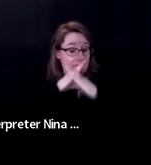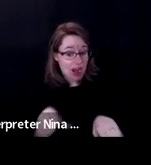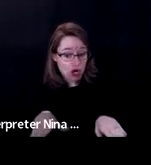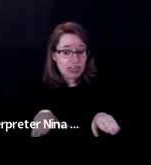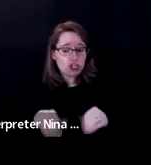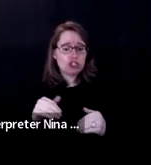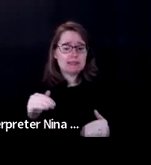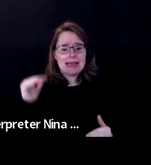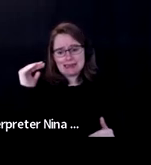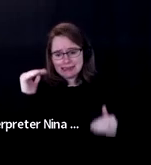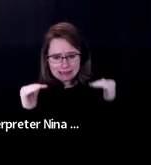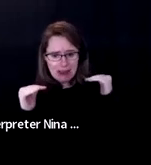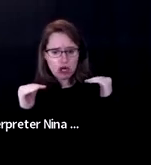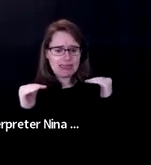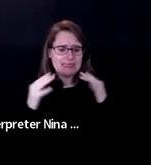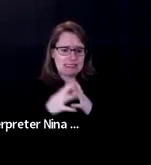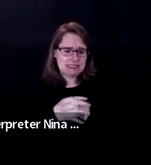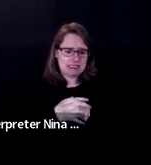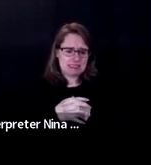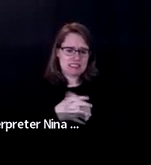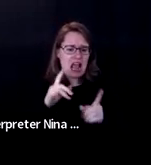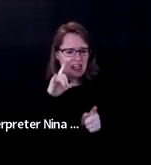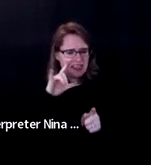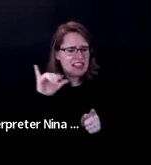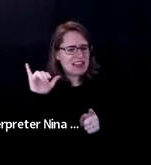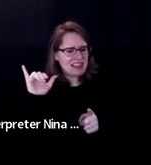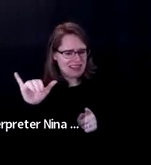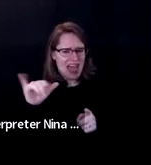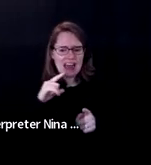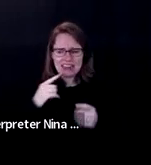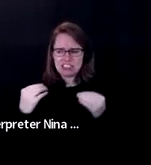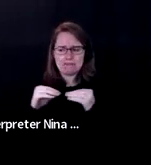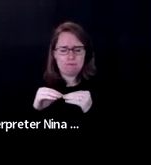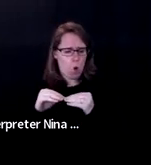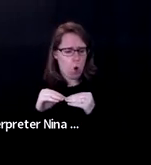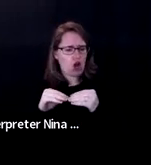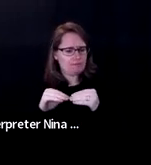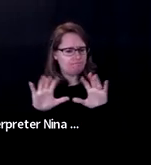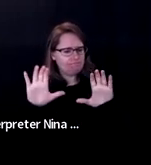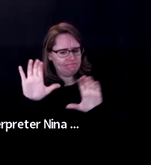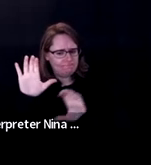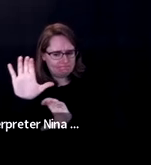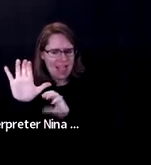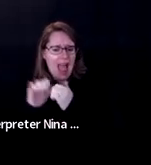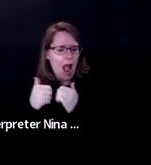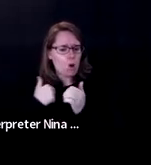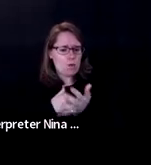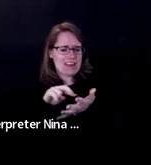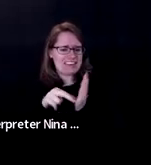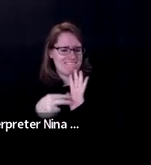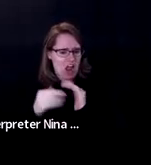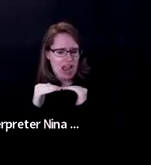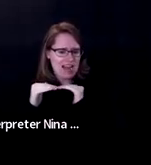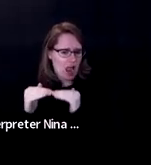things equitable, I think that kind of starts to get to how we actually define equity and how we